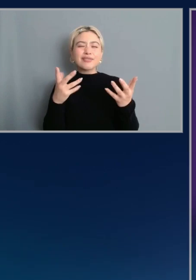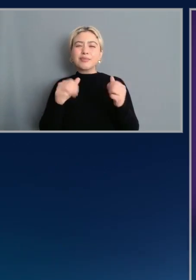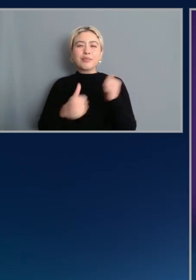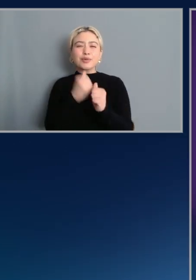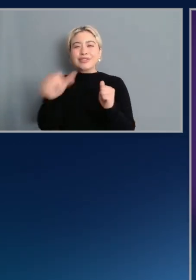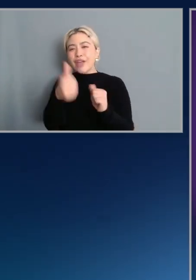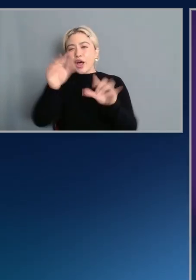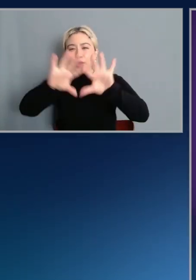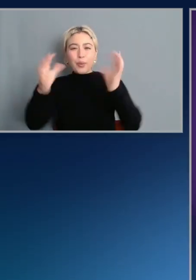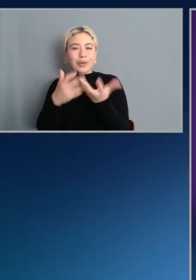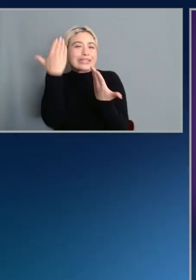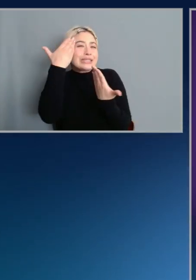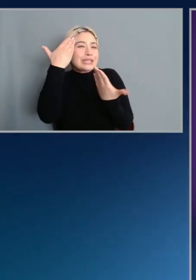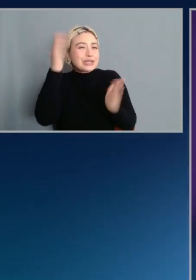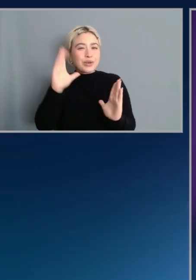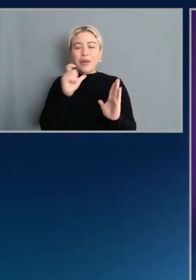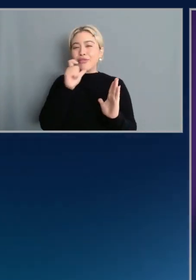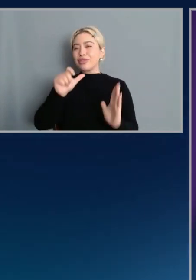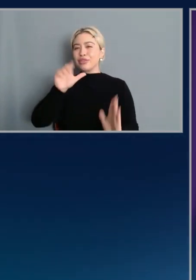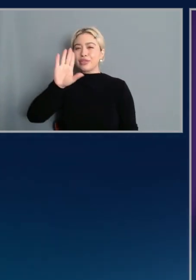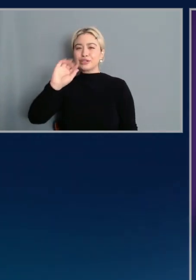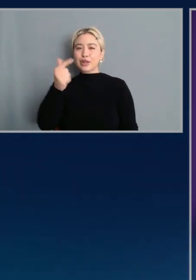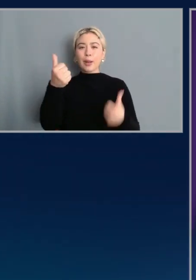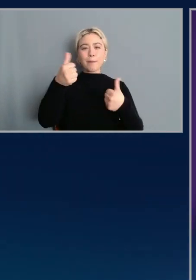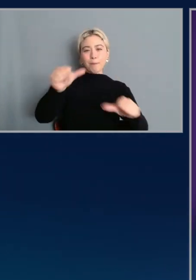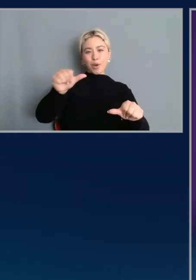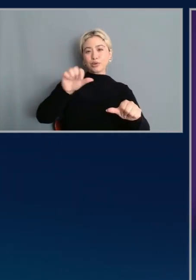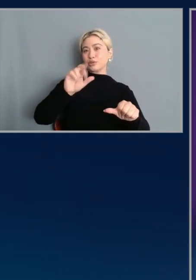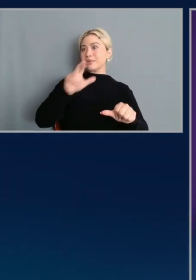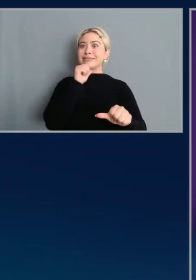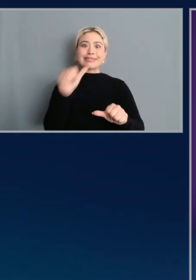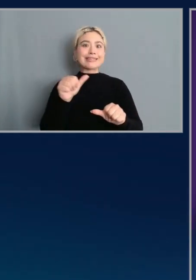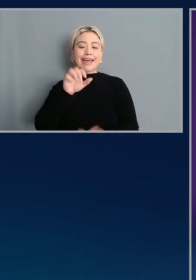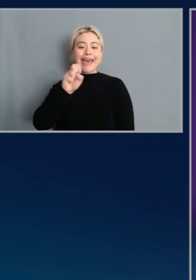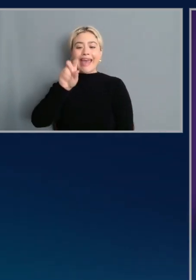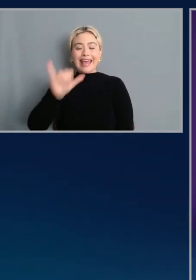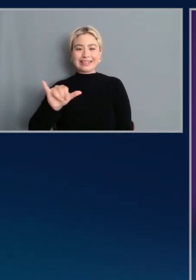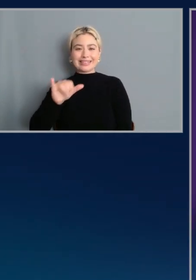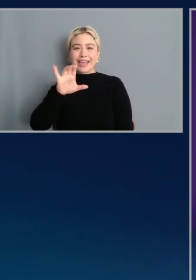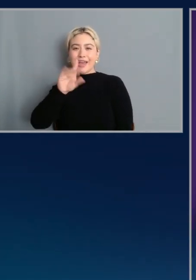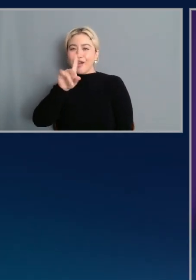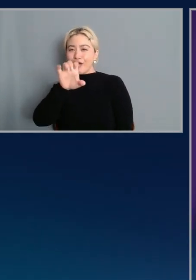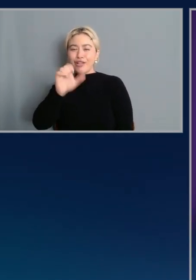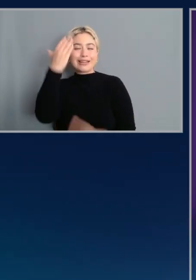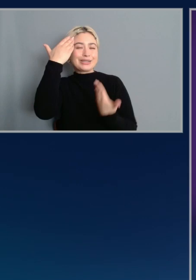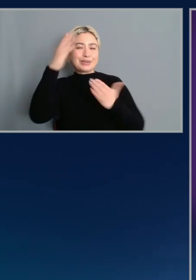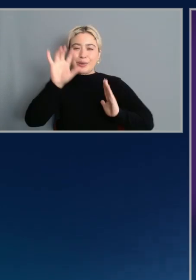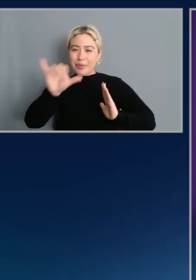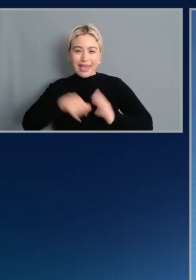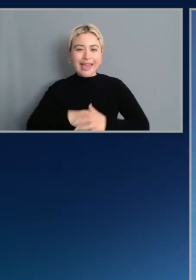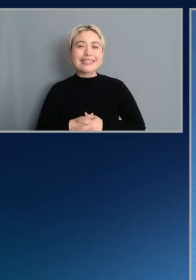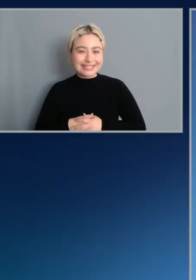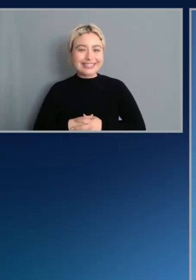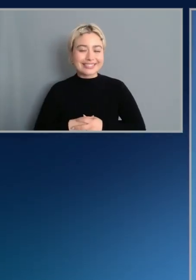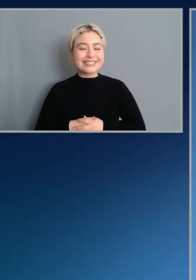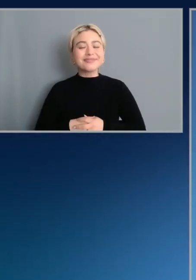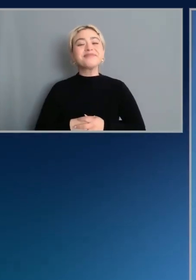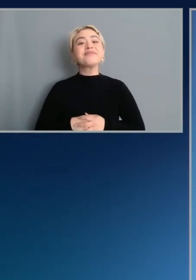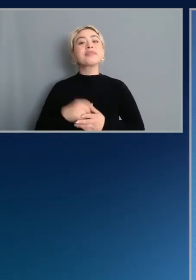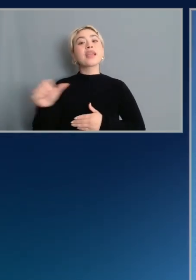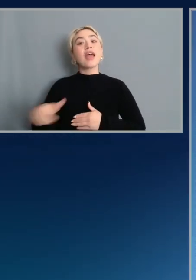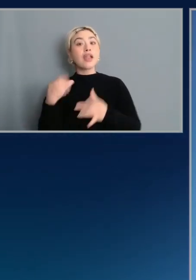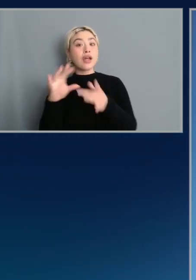about that. There's not a blog post about it, nor an essay, so I don't think that Claude would know that. I love it. So there's another comment here